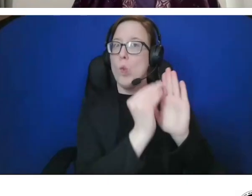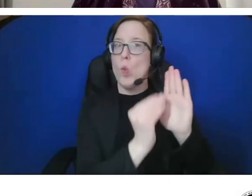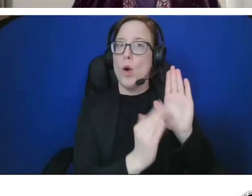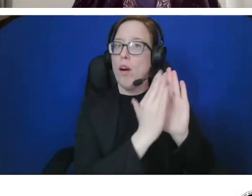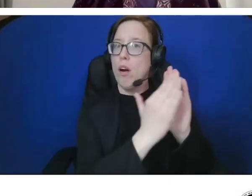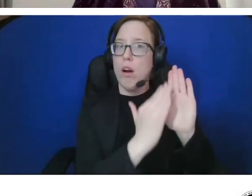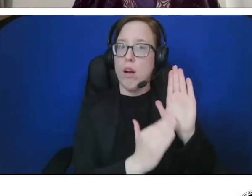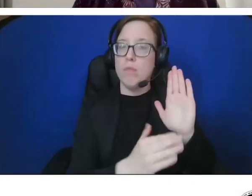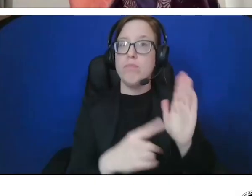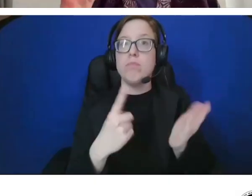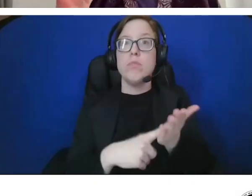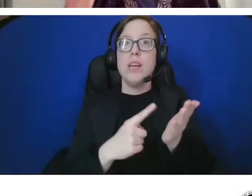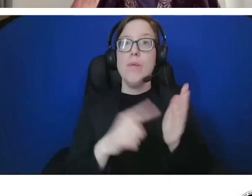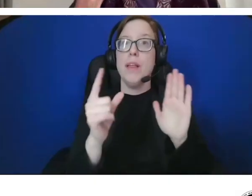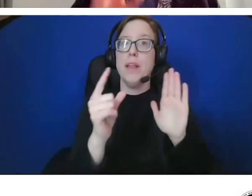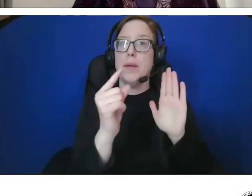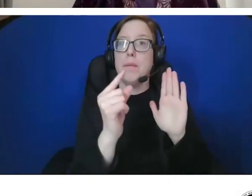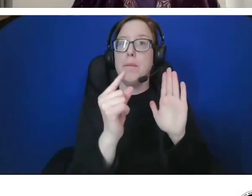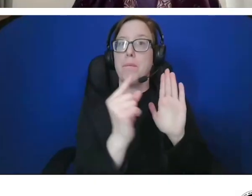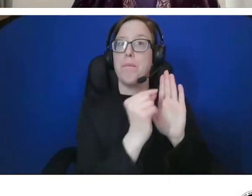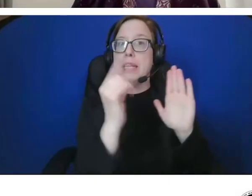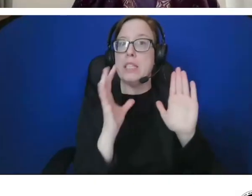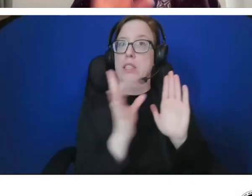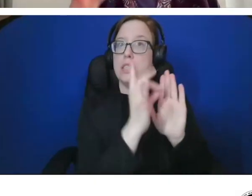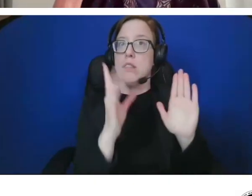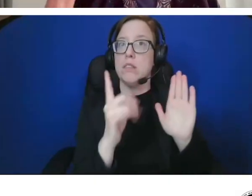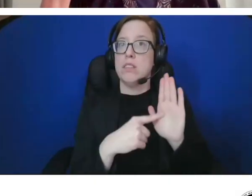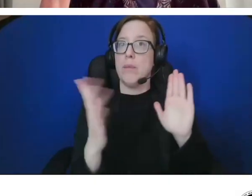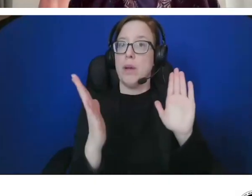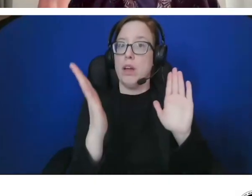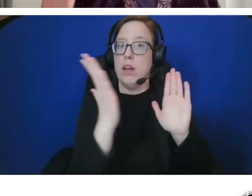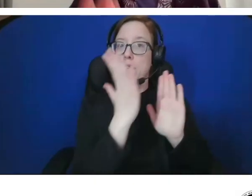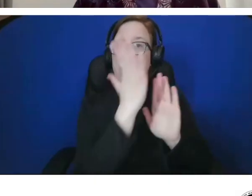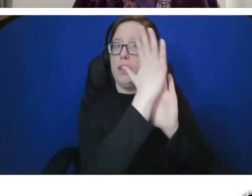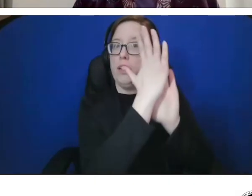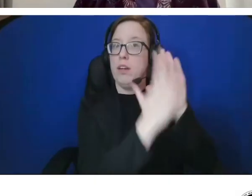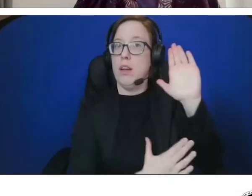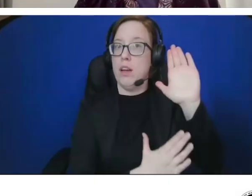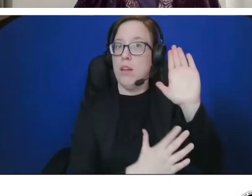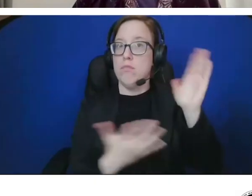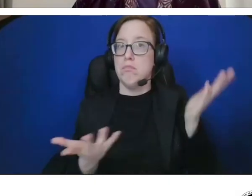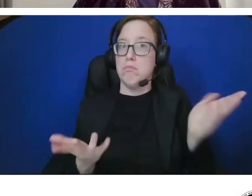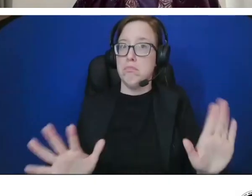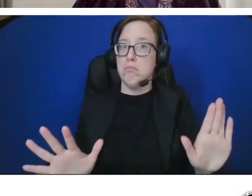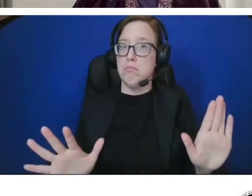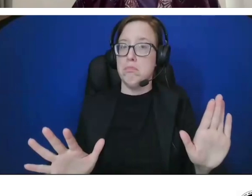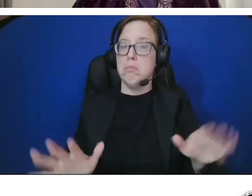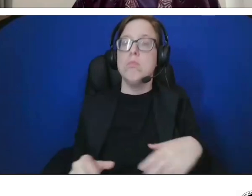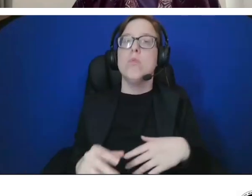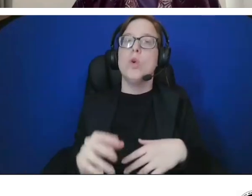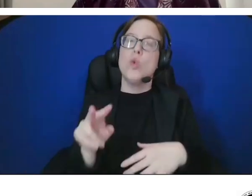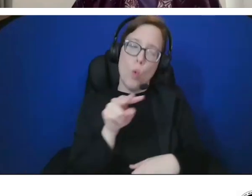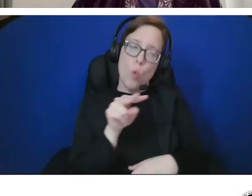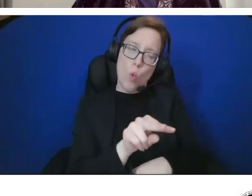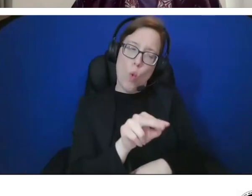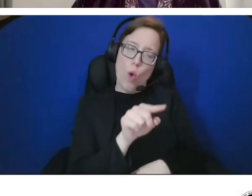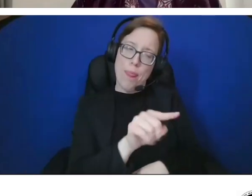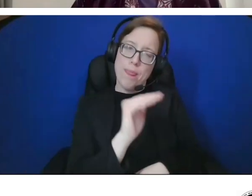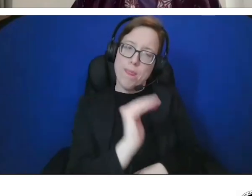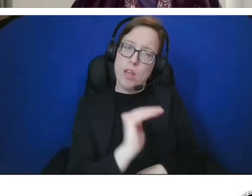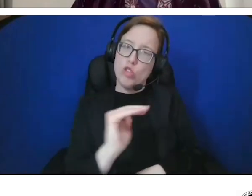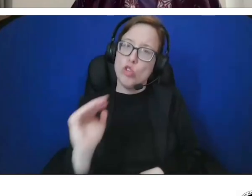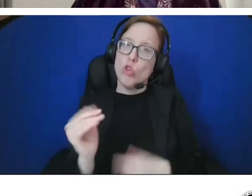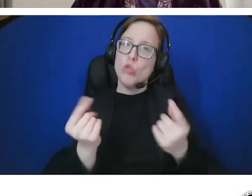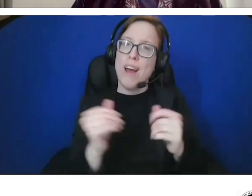movement. And sometimes they pinch at it, and sometimes they just do a surface sweep with their hands. So watch how